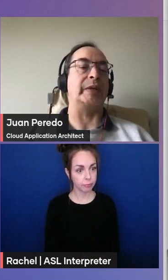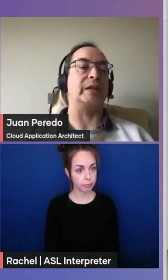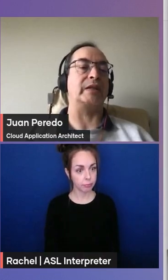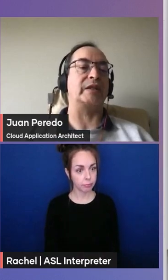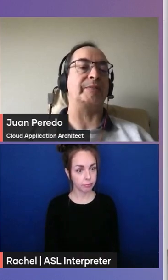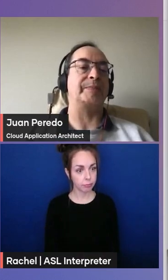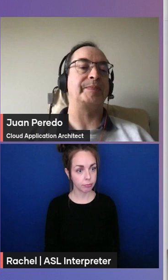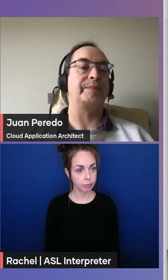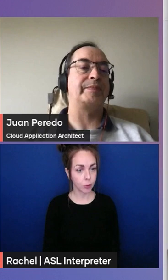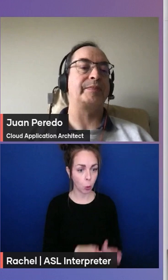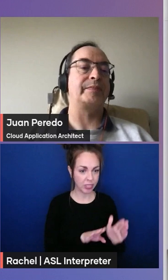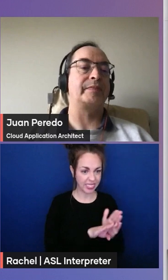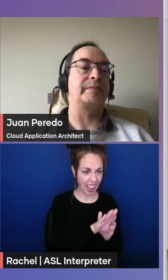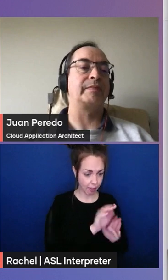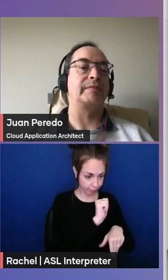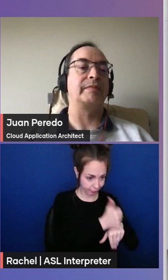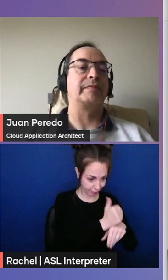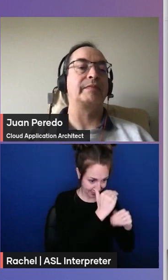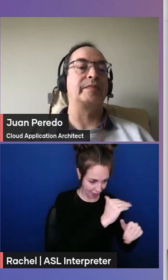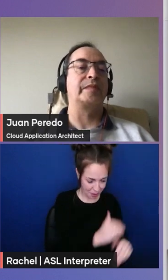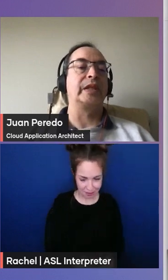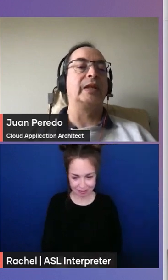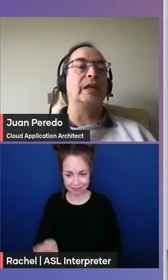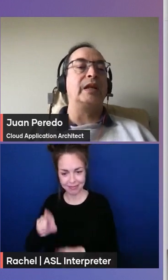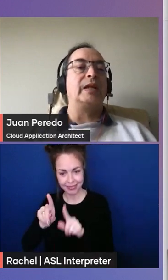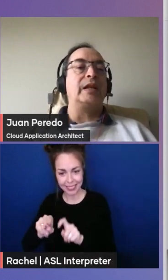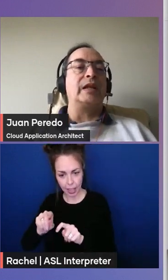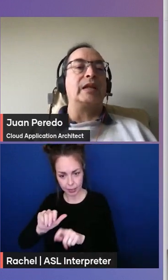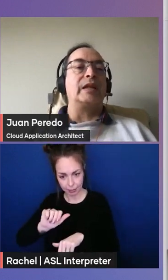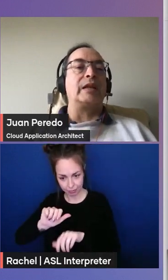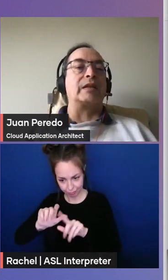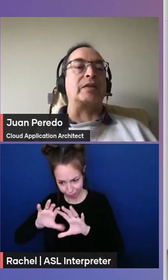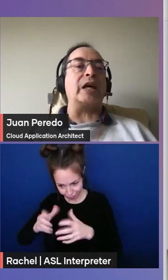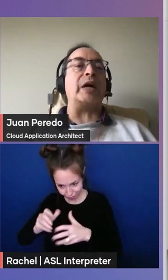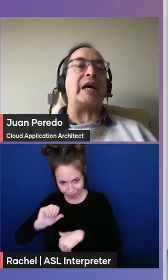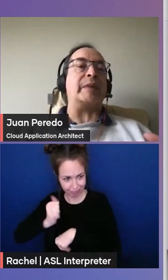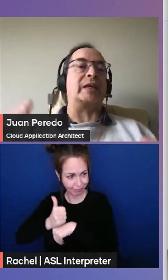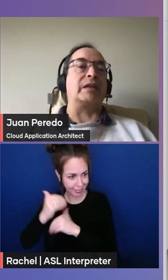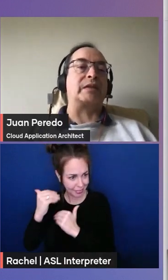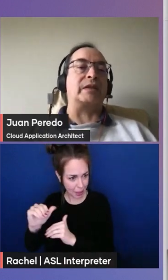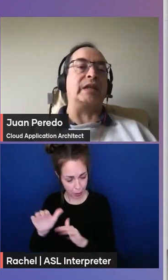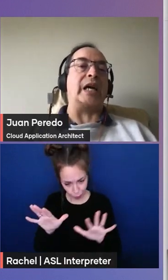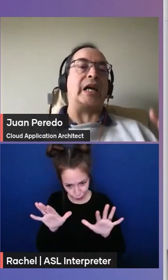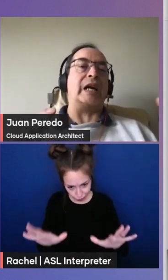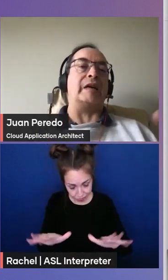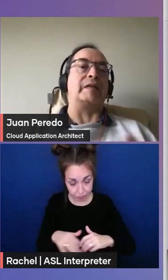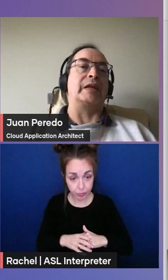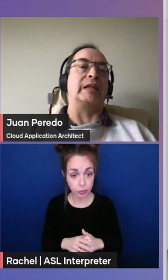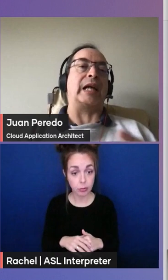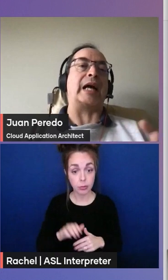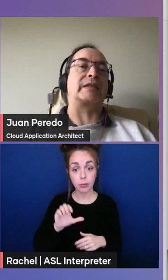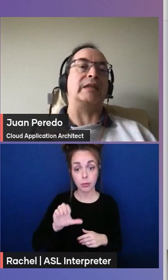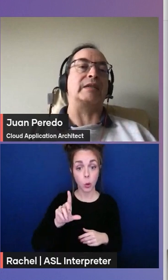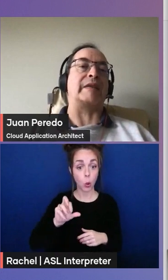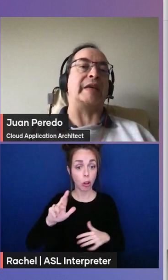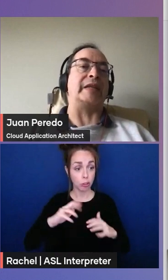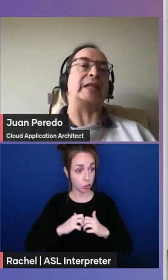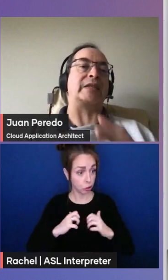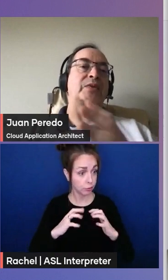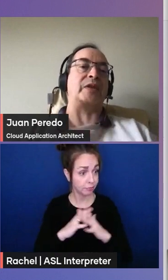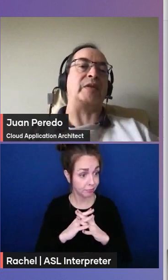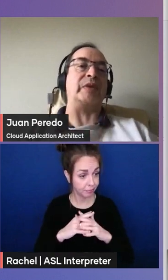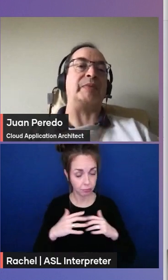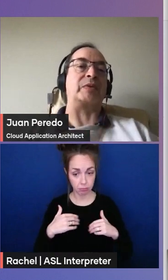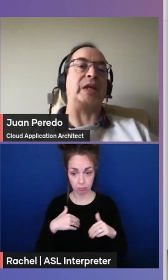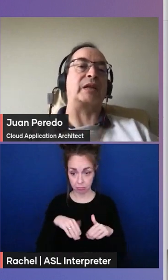for my testing. So now I have my cluster. I have access. I've given access